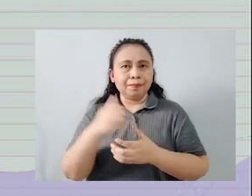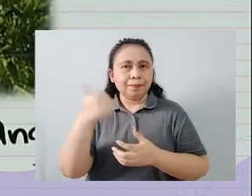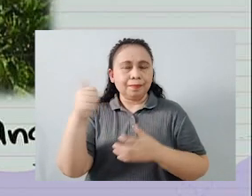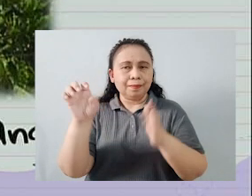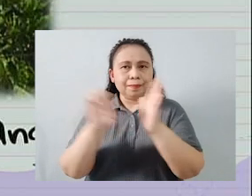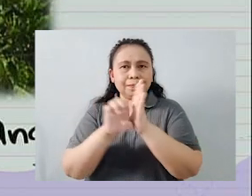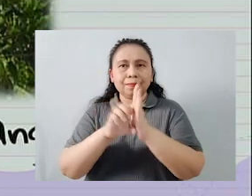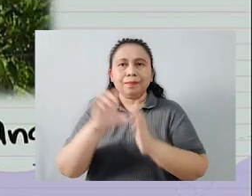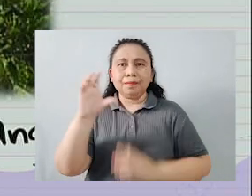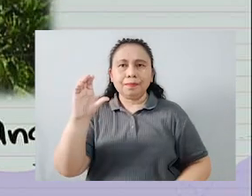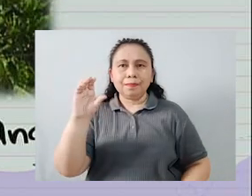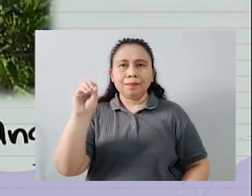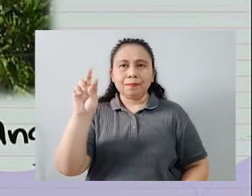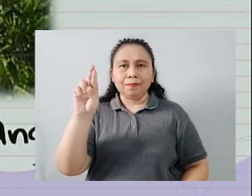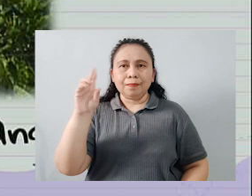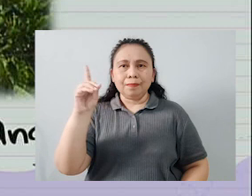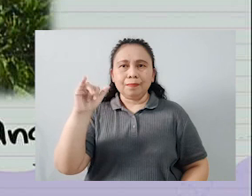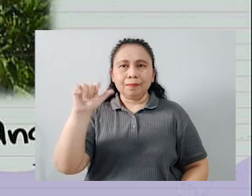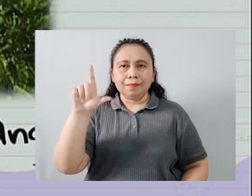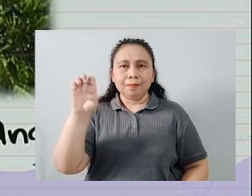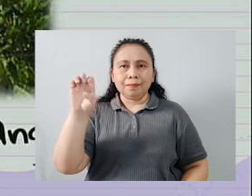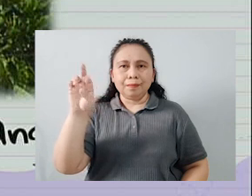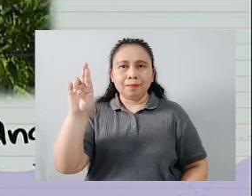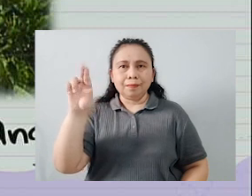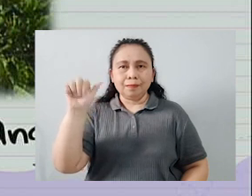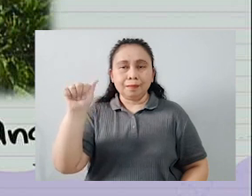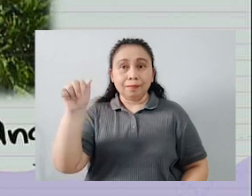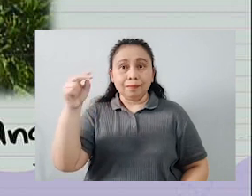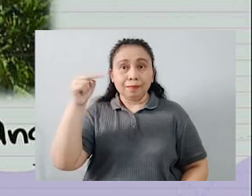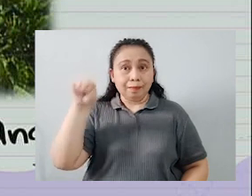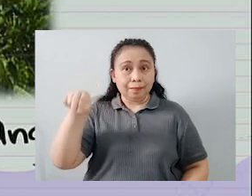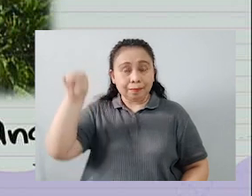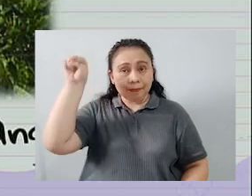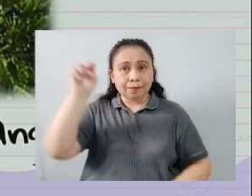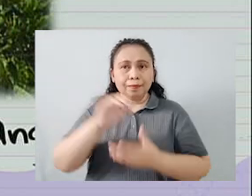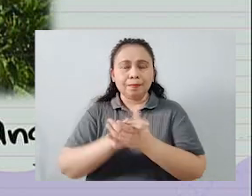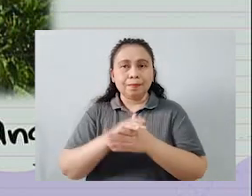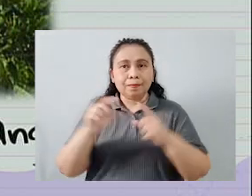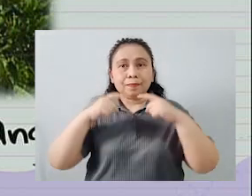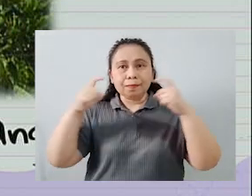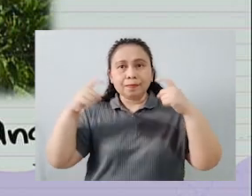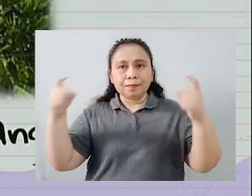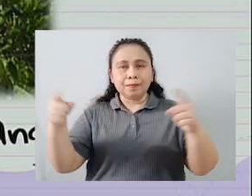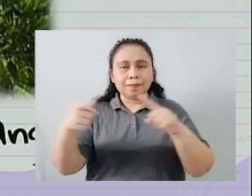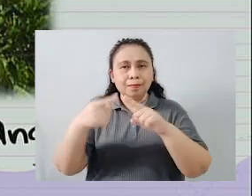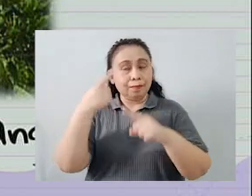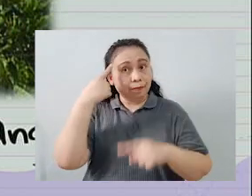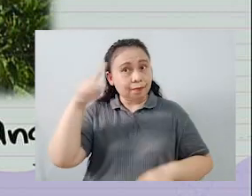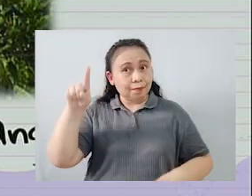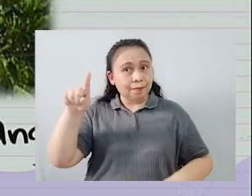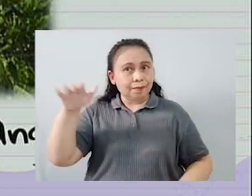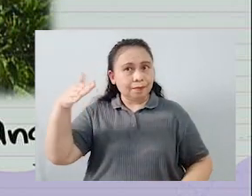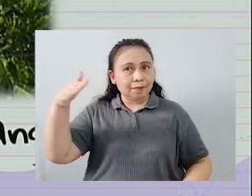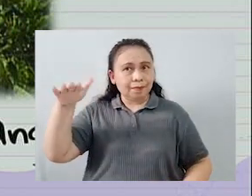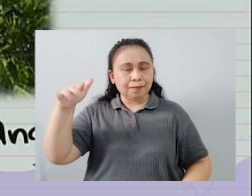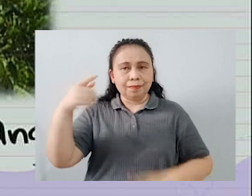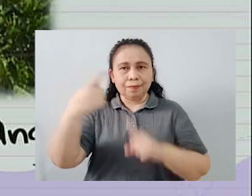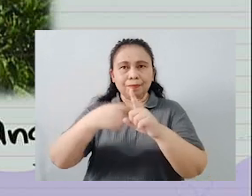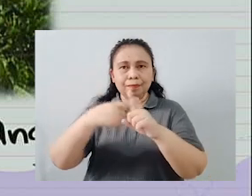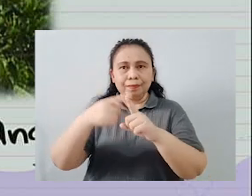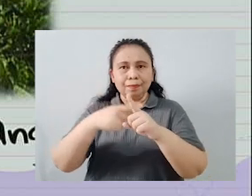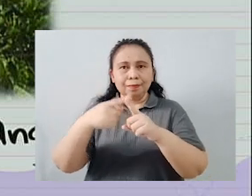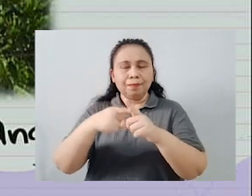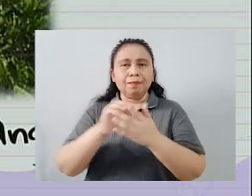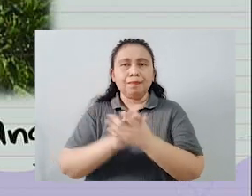Another example is the Cordillera mountain range in the north, which is famous for its mild temperature, tourist